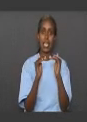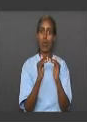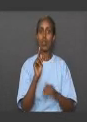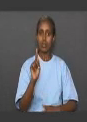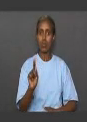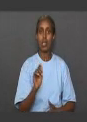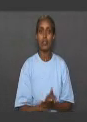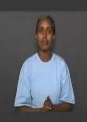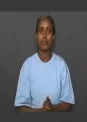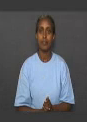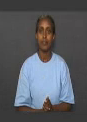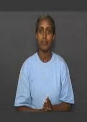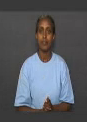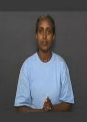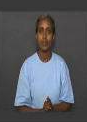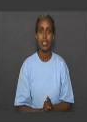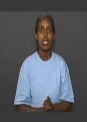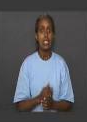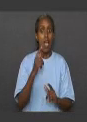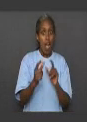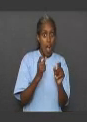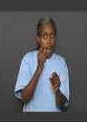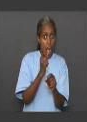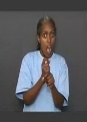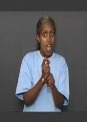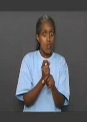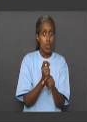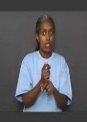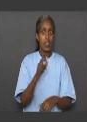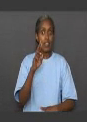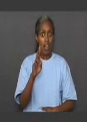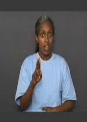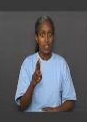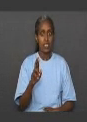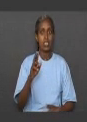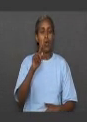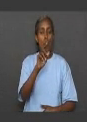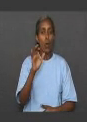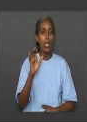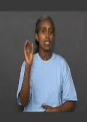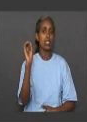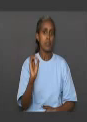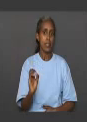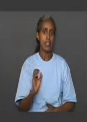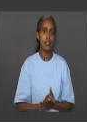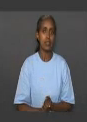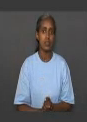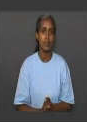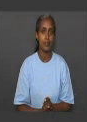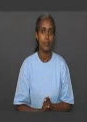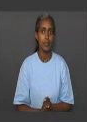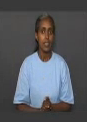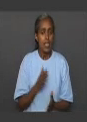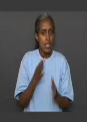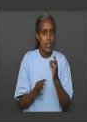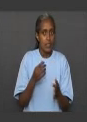1. The annual rate, R, is 100%. If